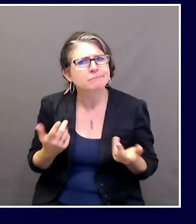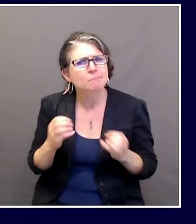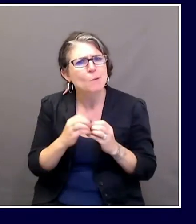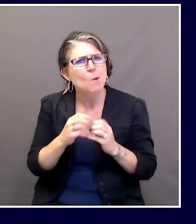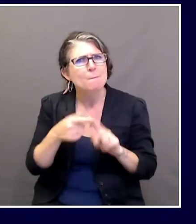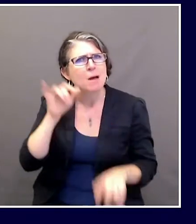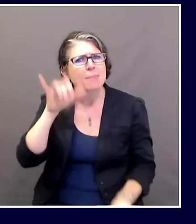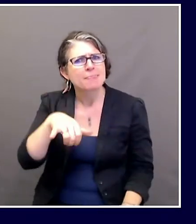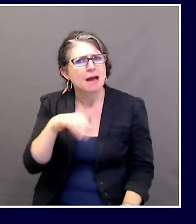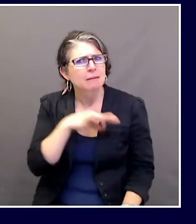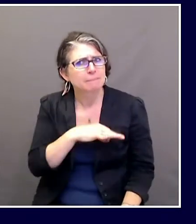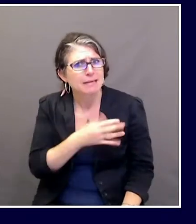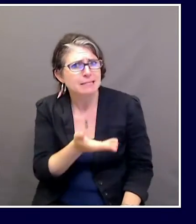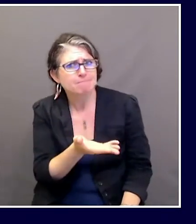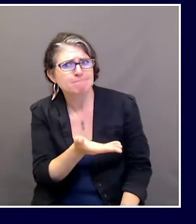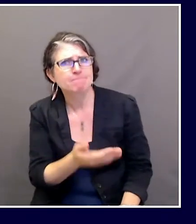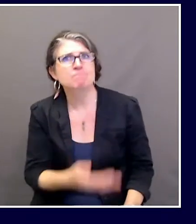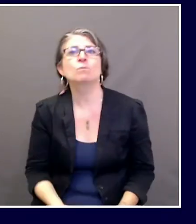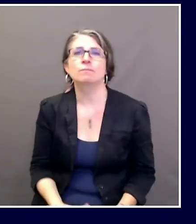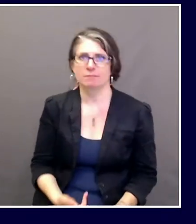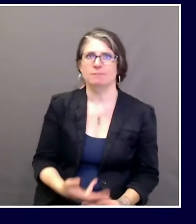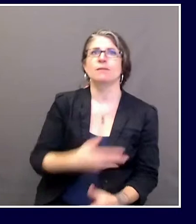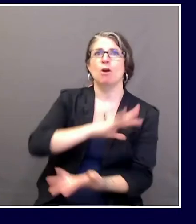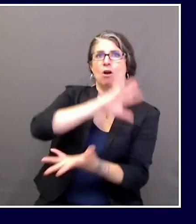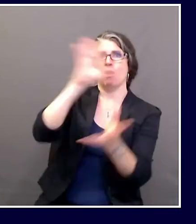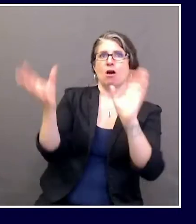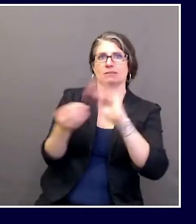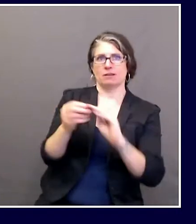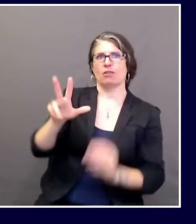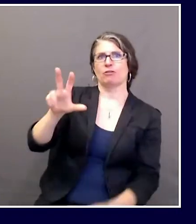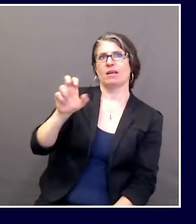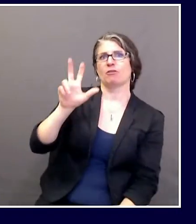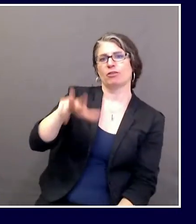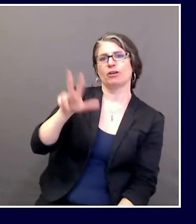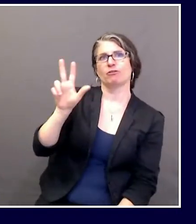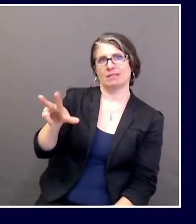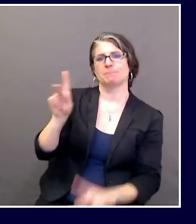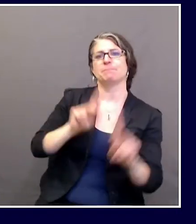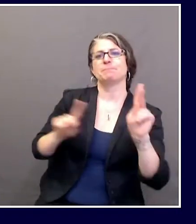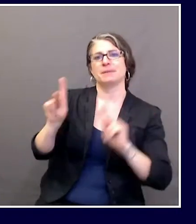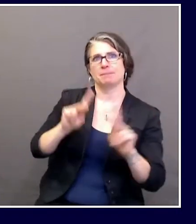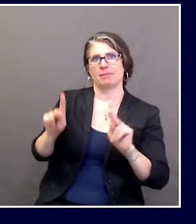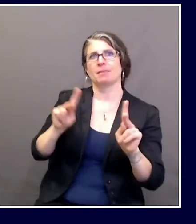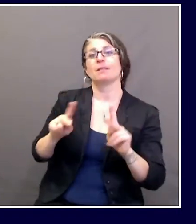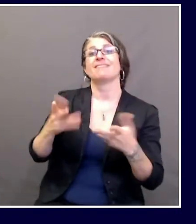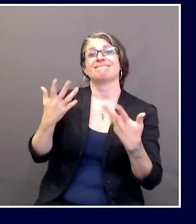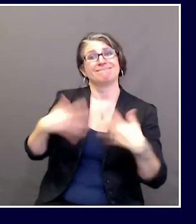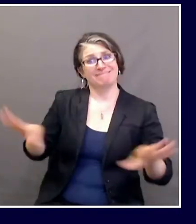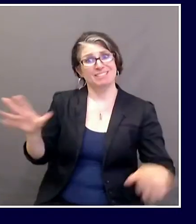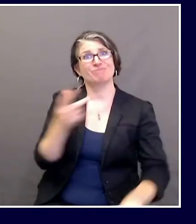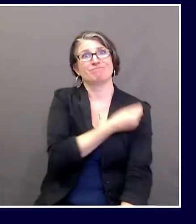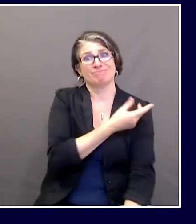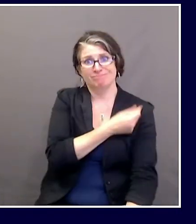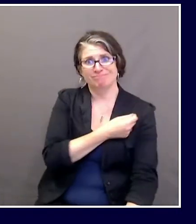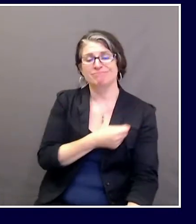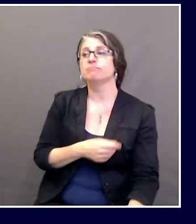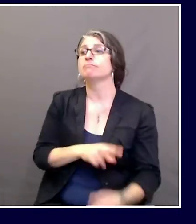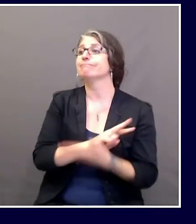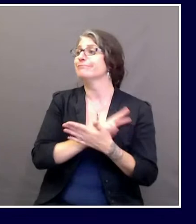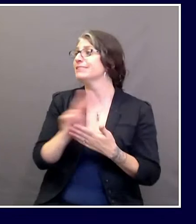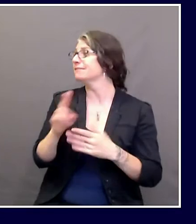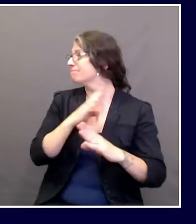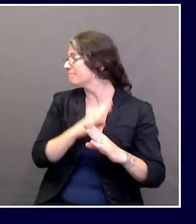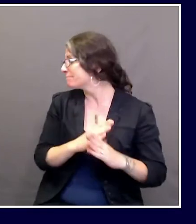Let's start with the numbers. We've had 333 breakthrough cases in Maine thus far. Those are, again, those